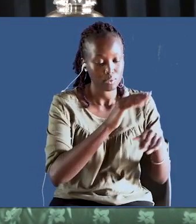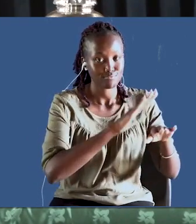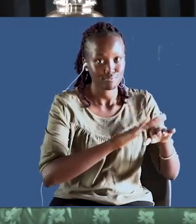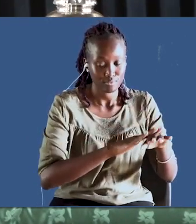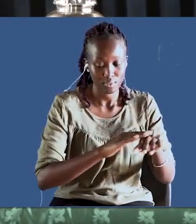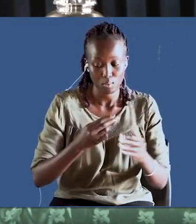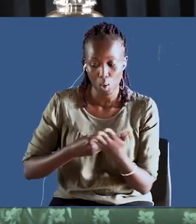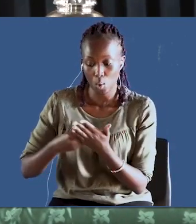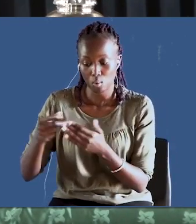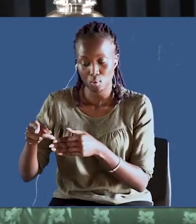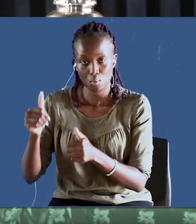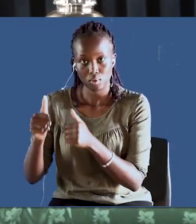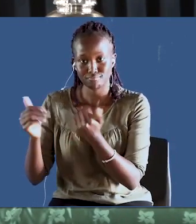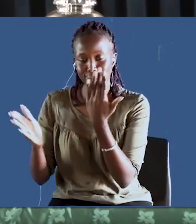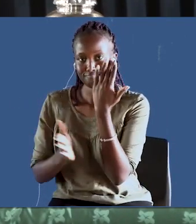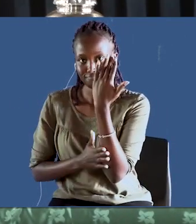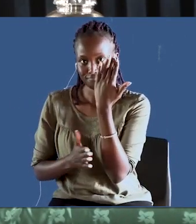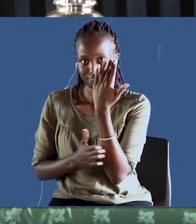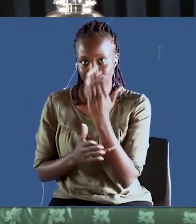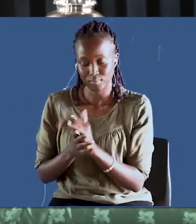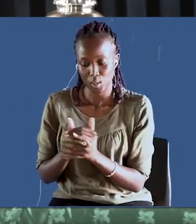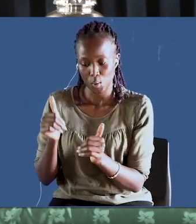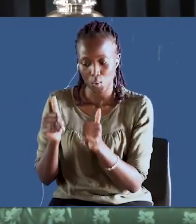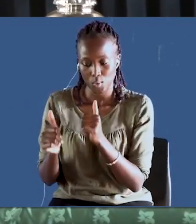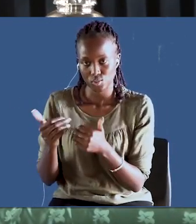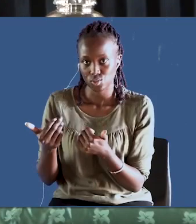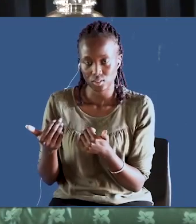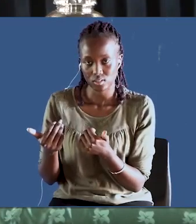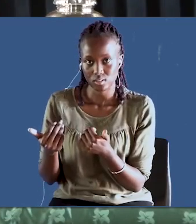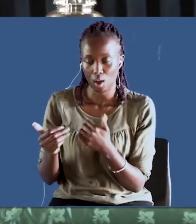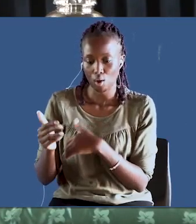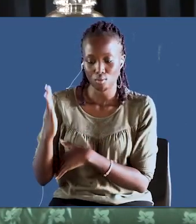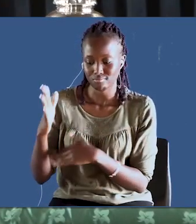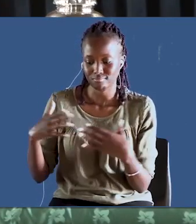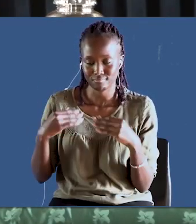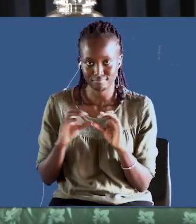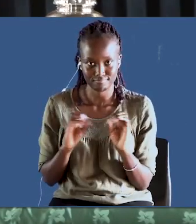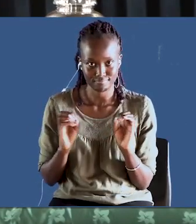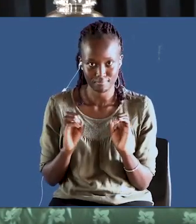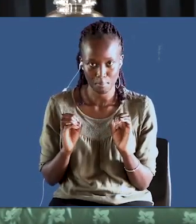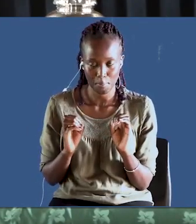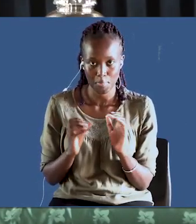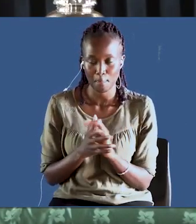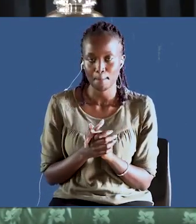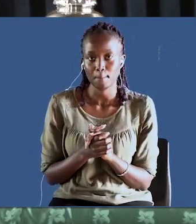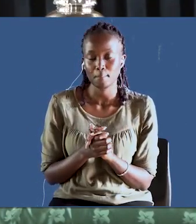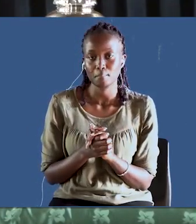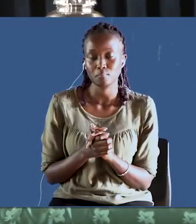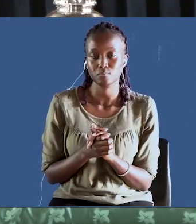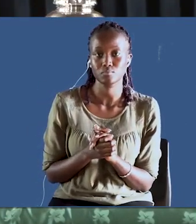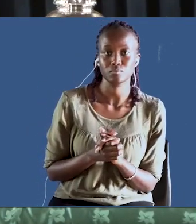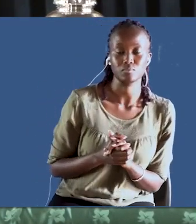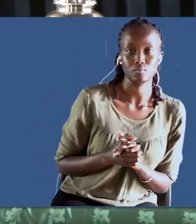are not defiled. Unblemished are the undefiled ones. Blemished are the defiled ones.